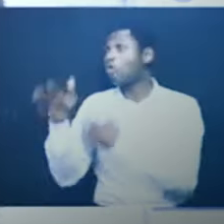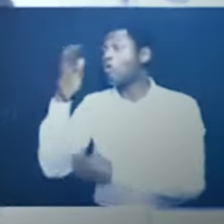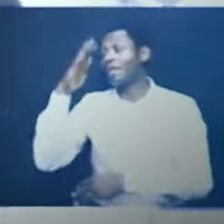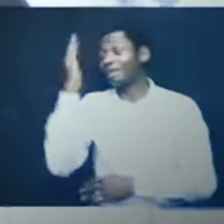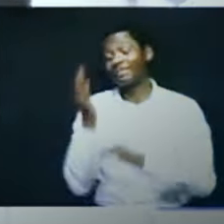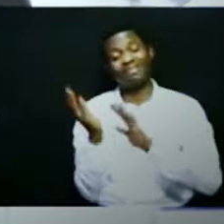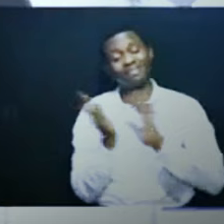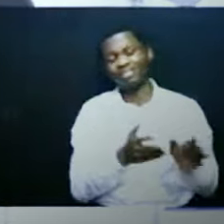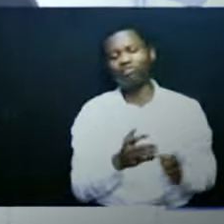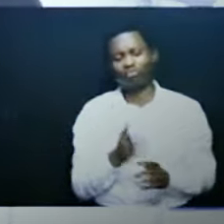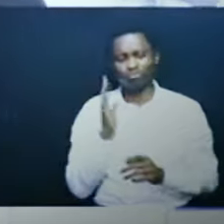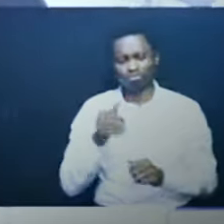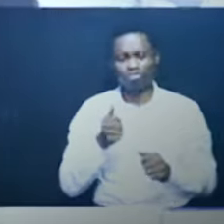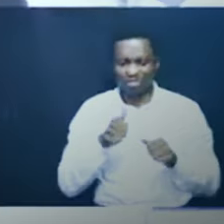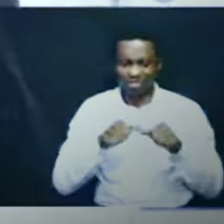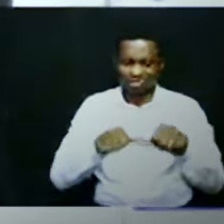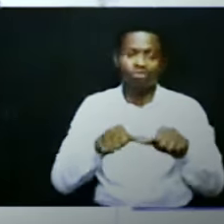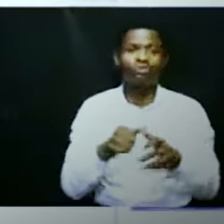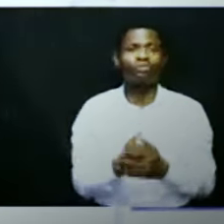2023.